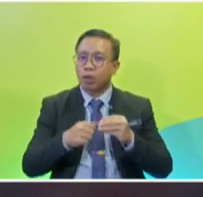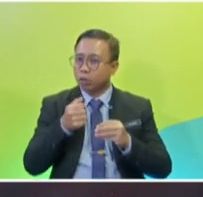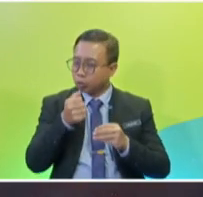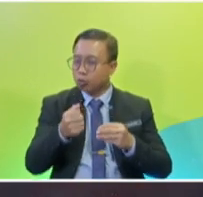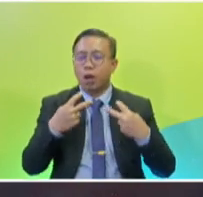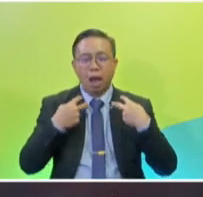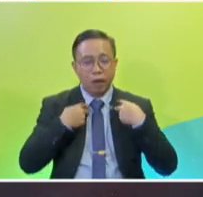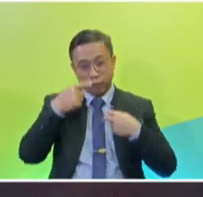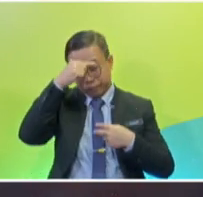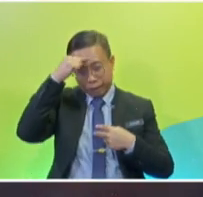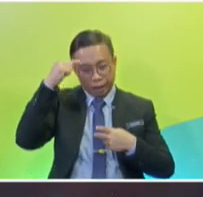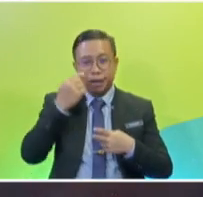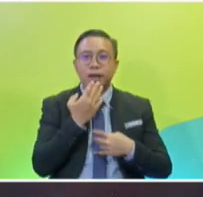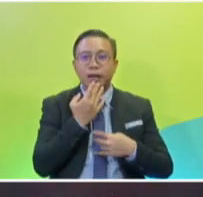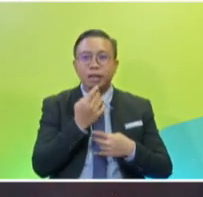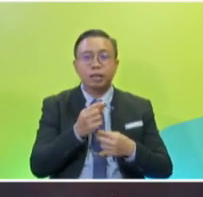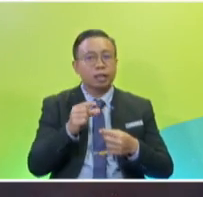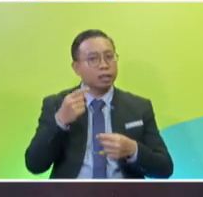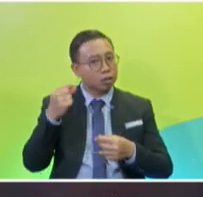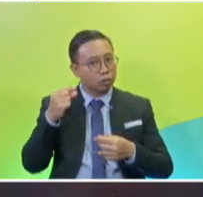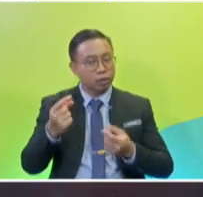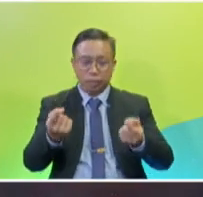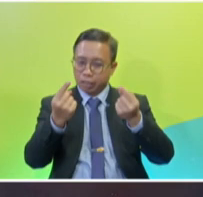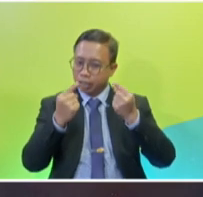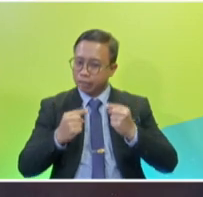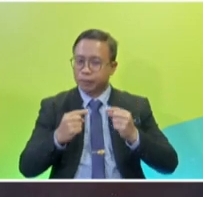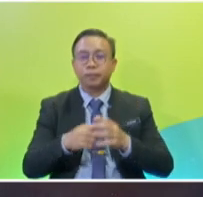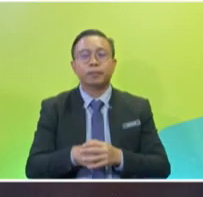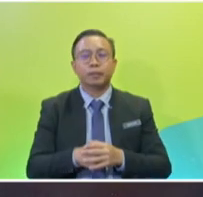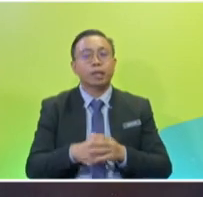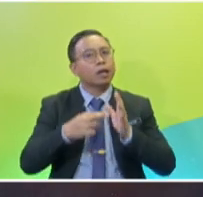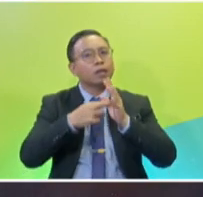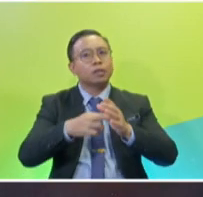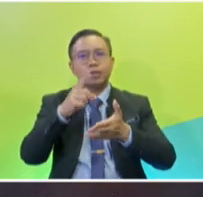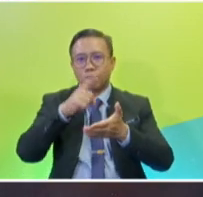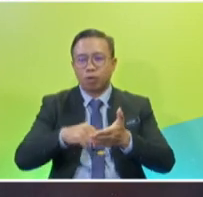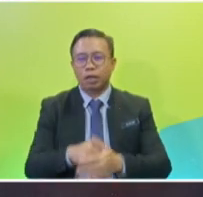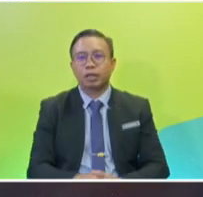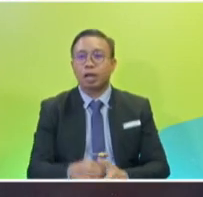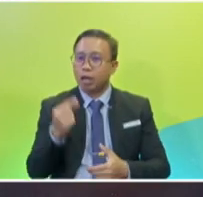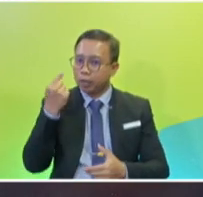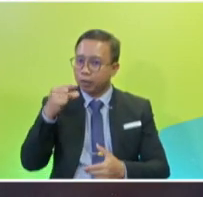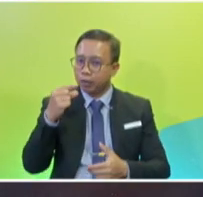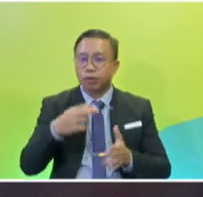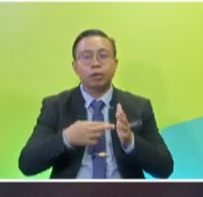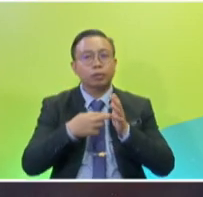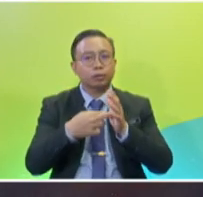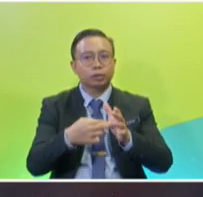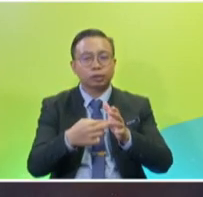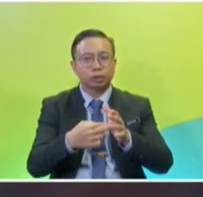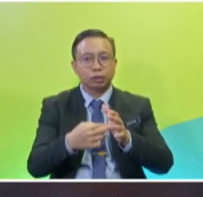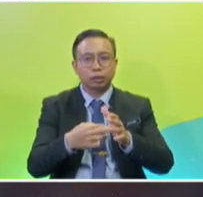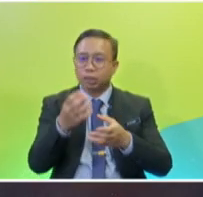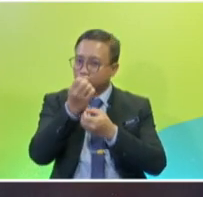now that is where the green color comes in. Now, what does green color represent, Shafika? Green represents mm-hmm. solving